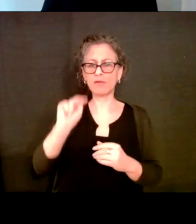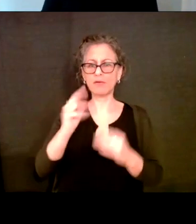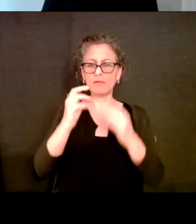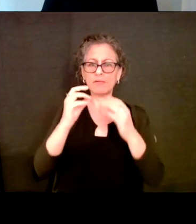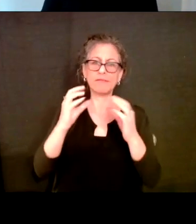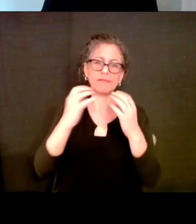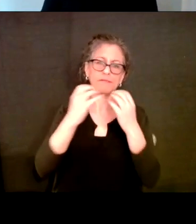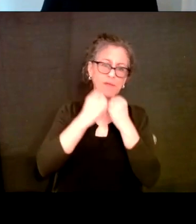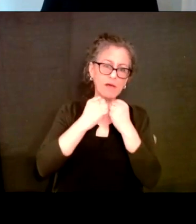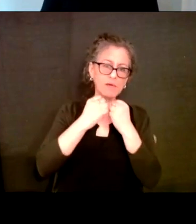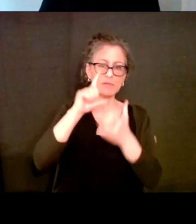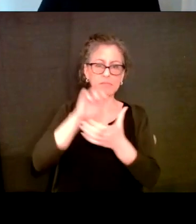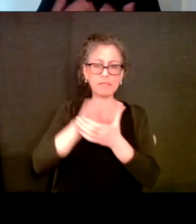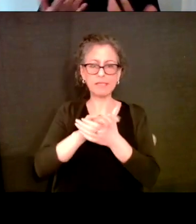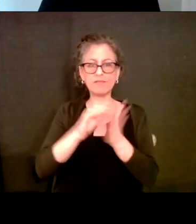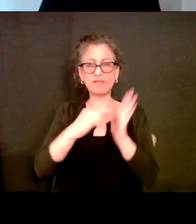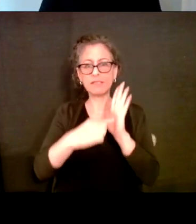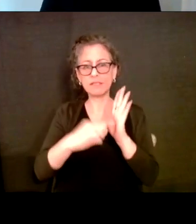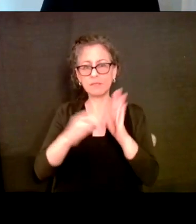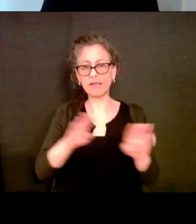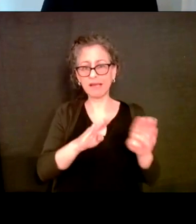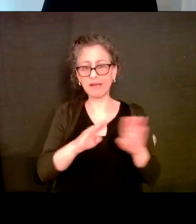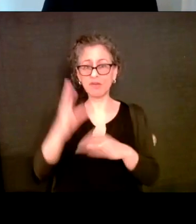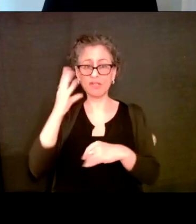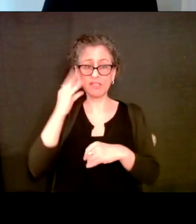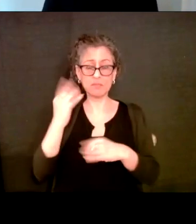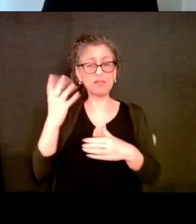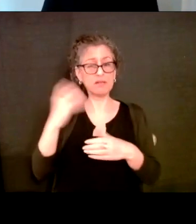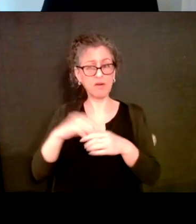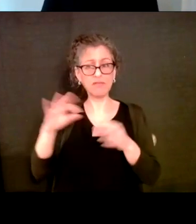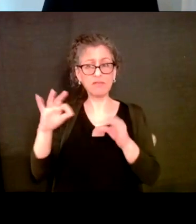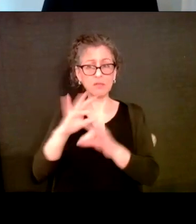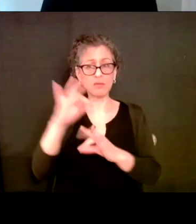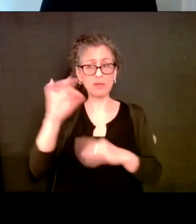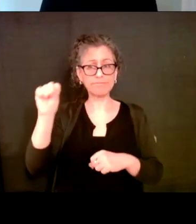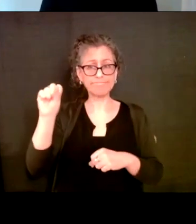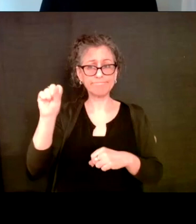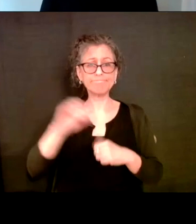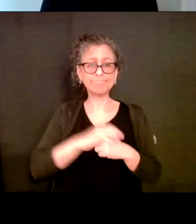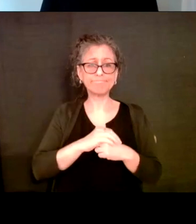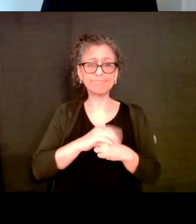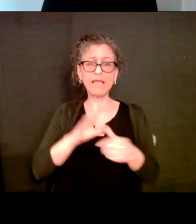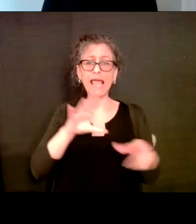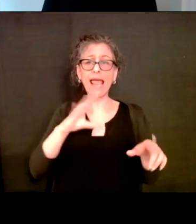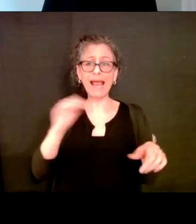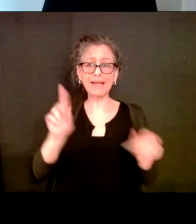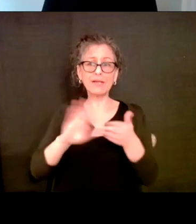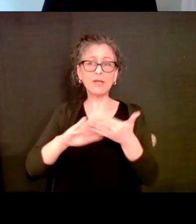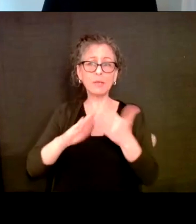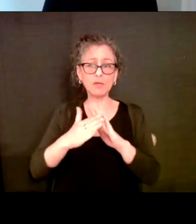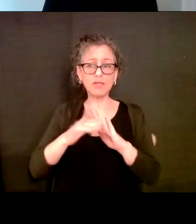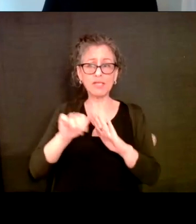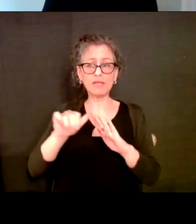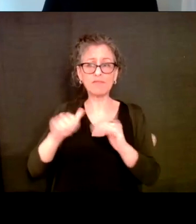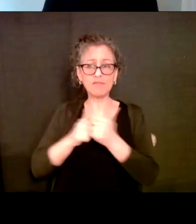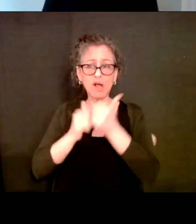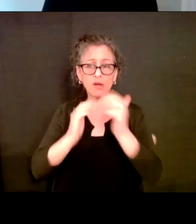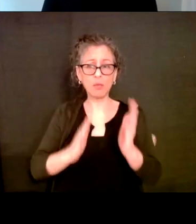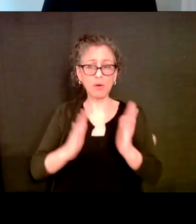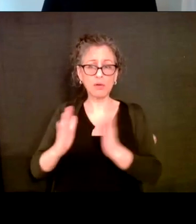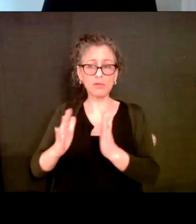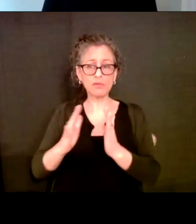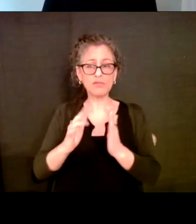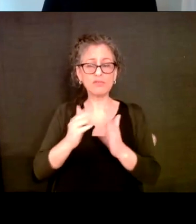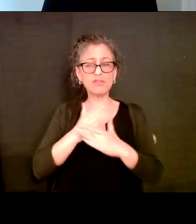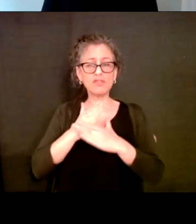and experiences that definitely involves spirituality. It also involves a community of followers, sharing of traditions